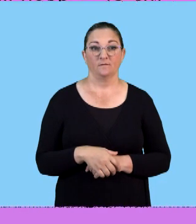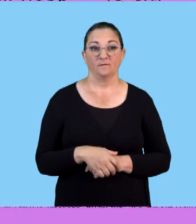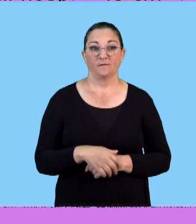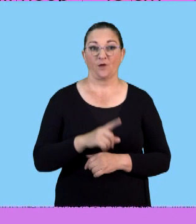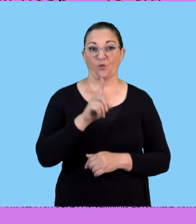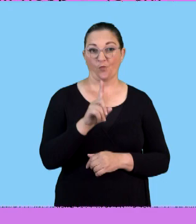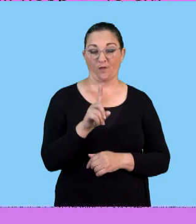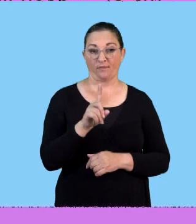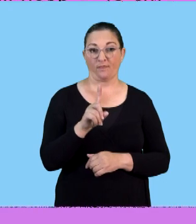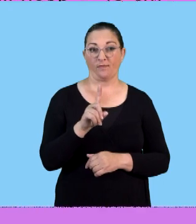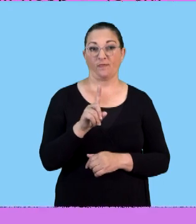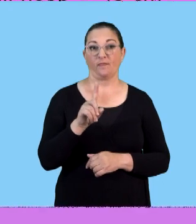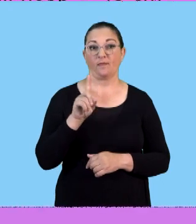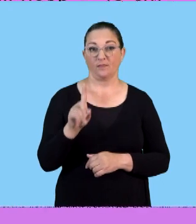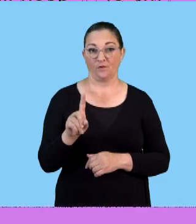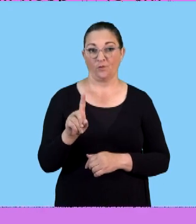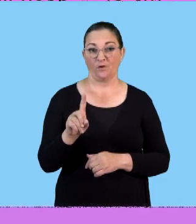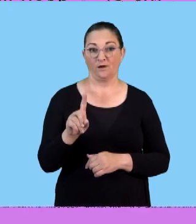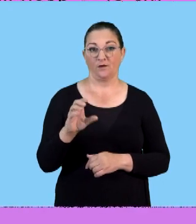gives us an answer of